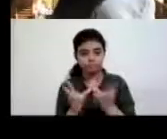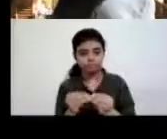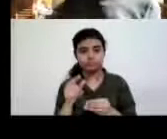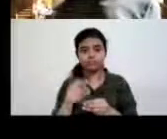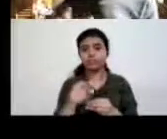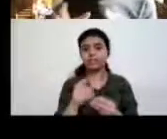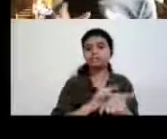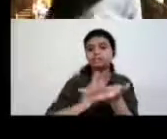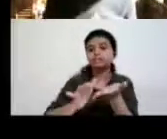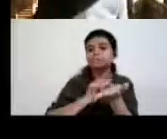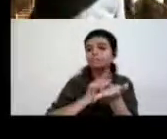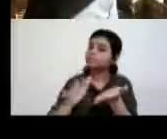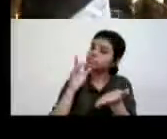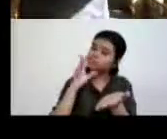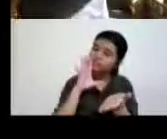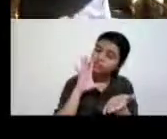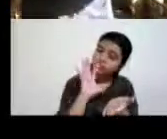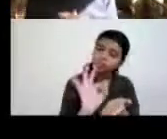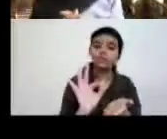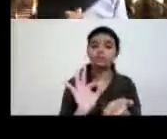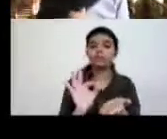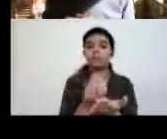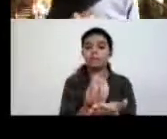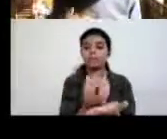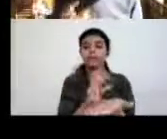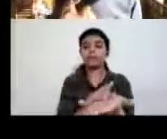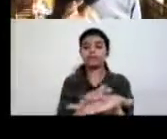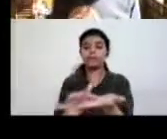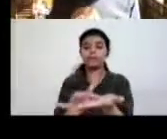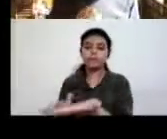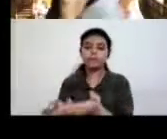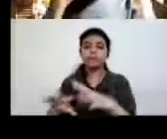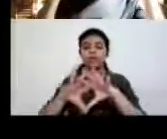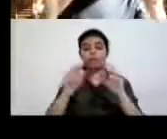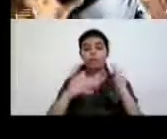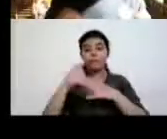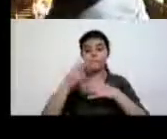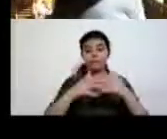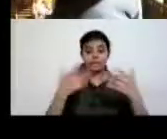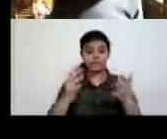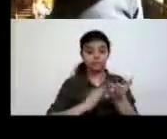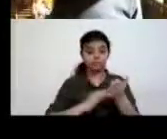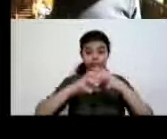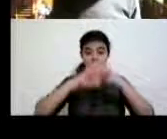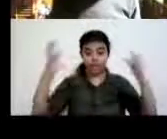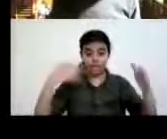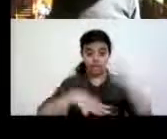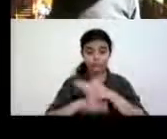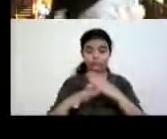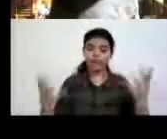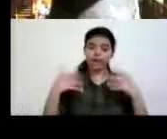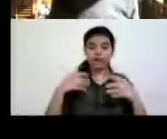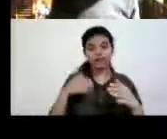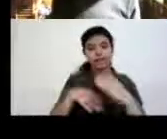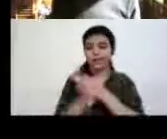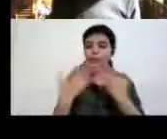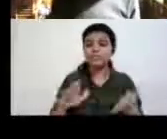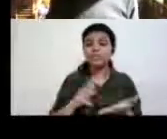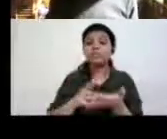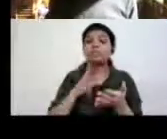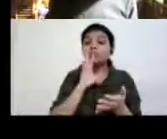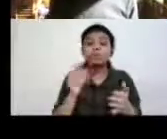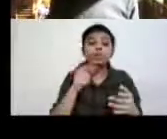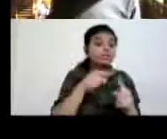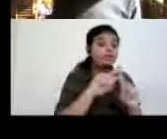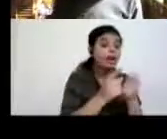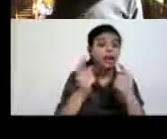tactile maps again and again and again, which are giving you an overview on the place where you are so that you can easily roam